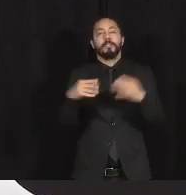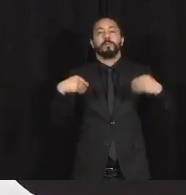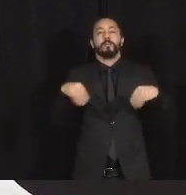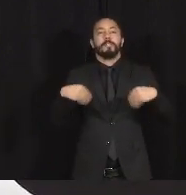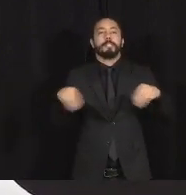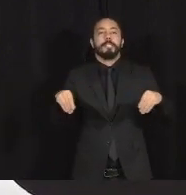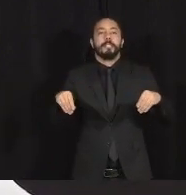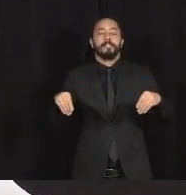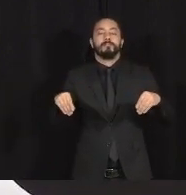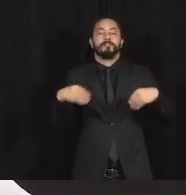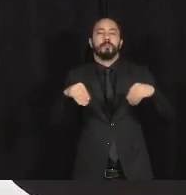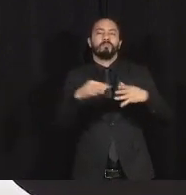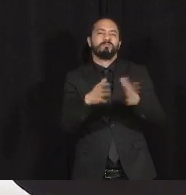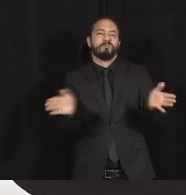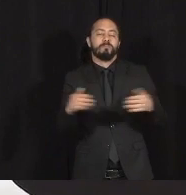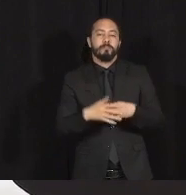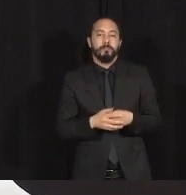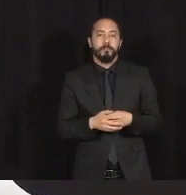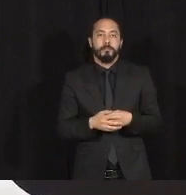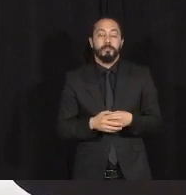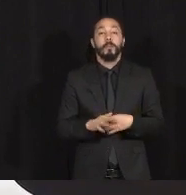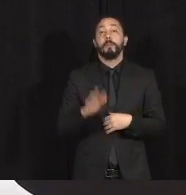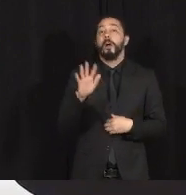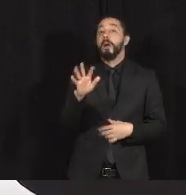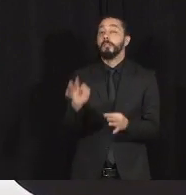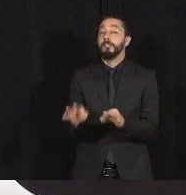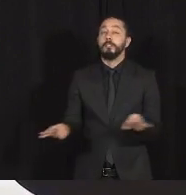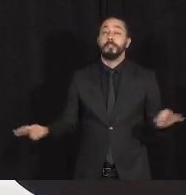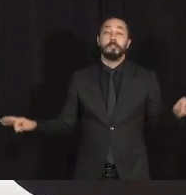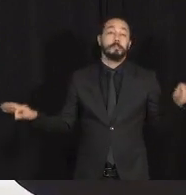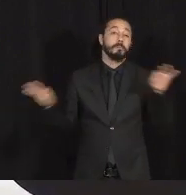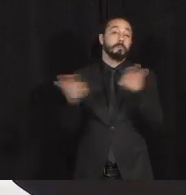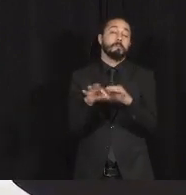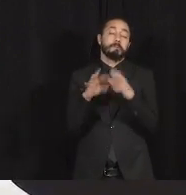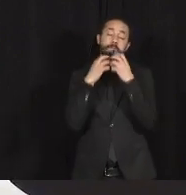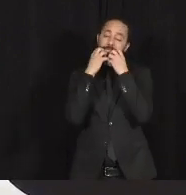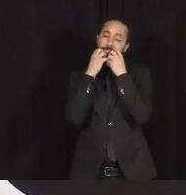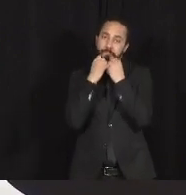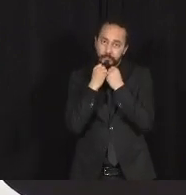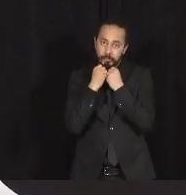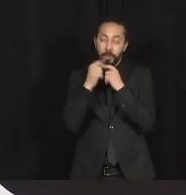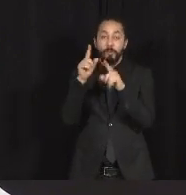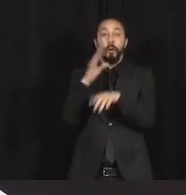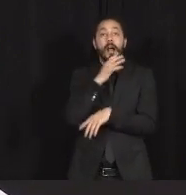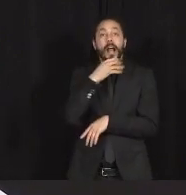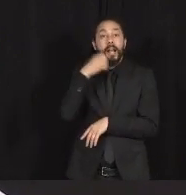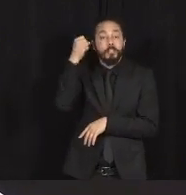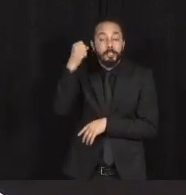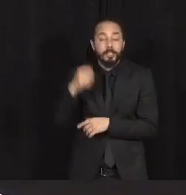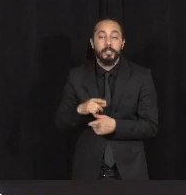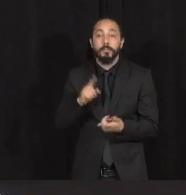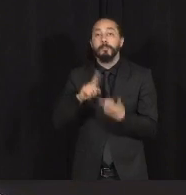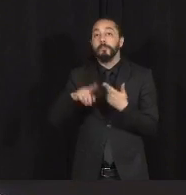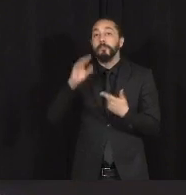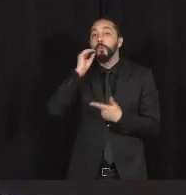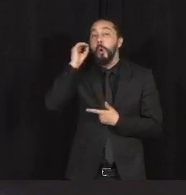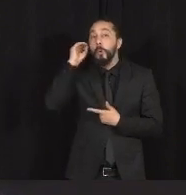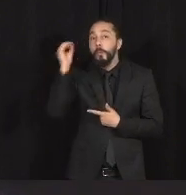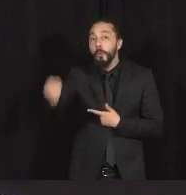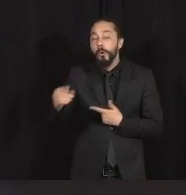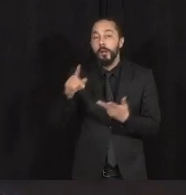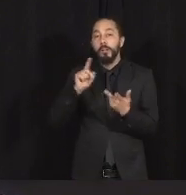support for the elderly, for the homeless, for vulnerable populations, and for